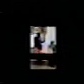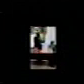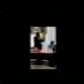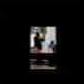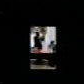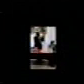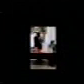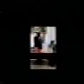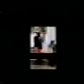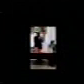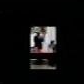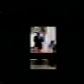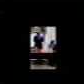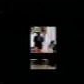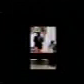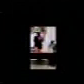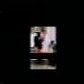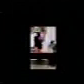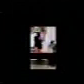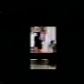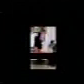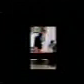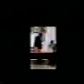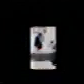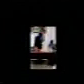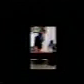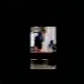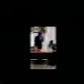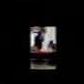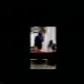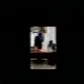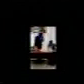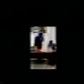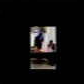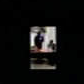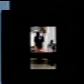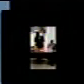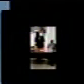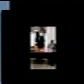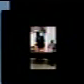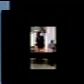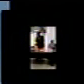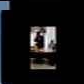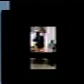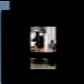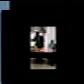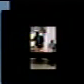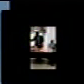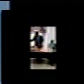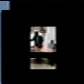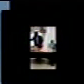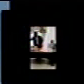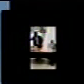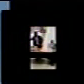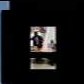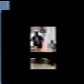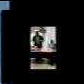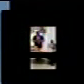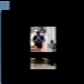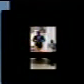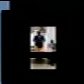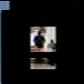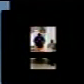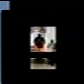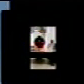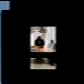You are no more subject to the devil. The devils are subject unto you. You are no more under the power